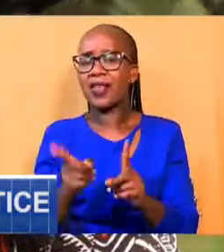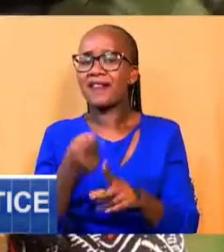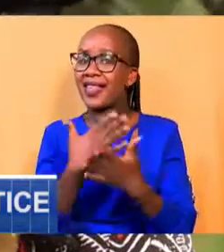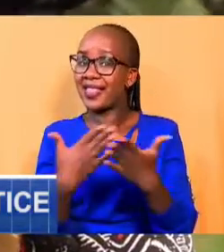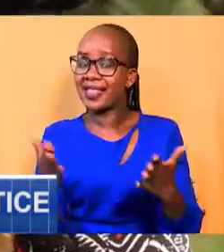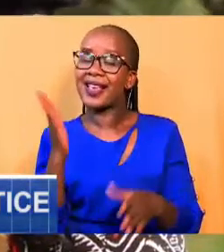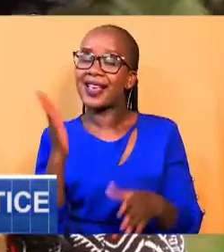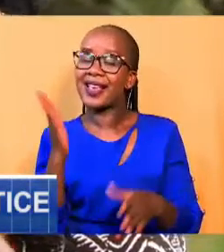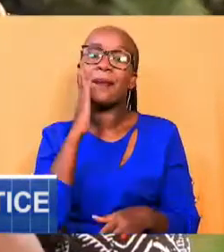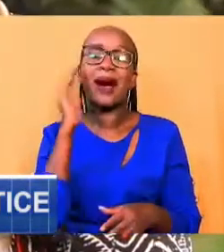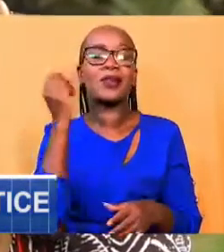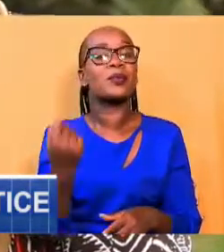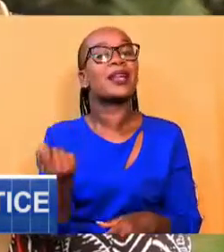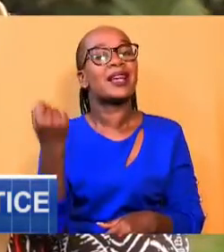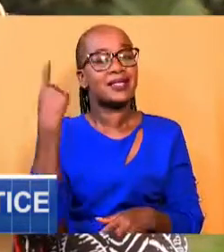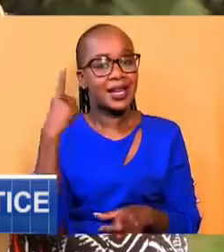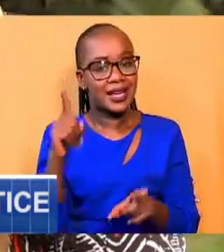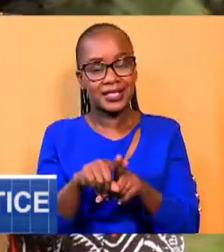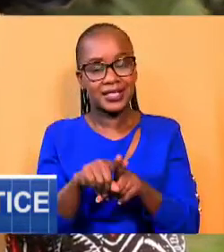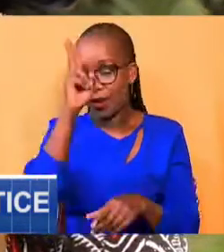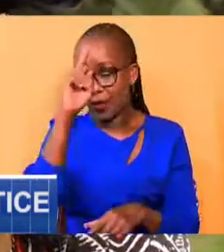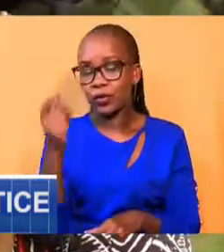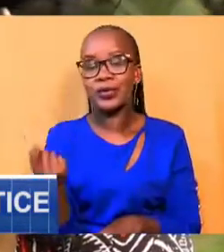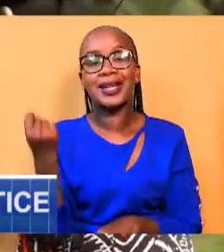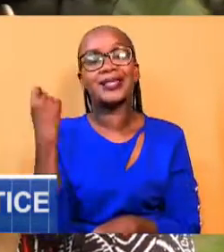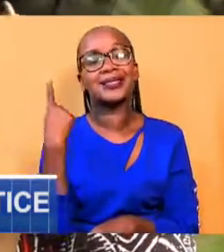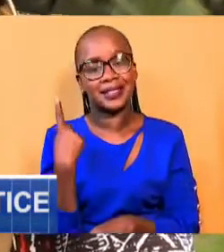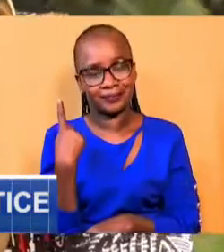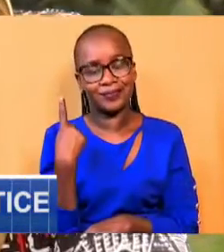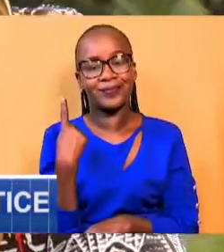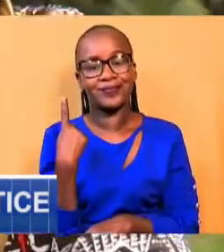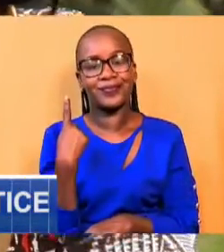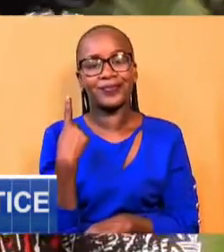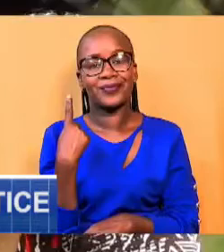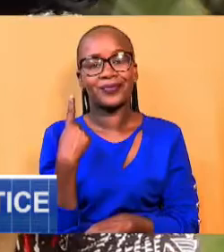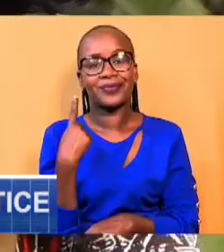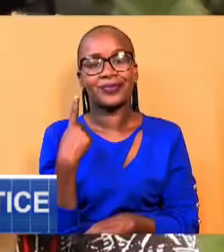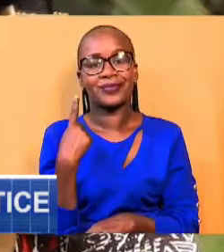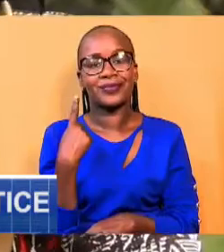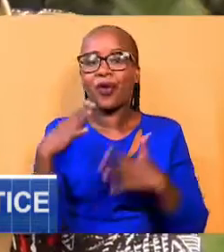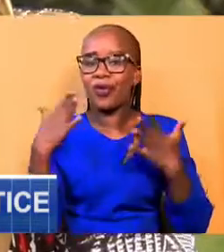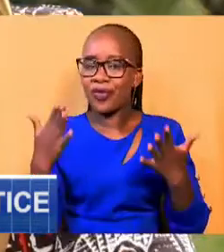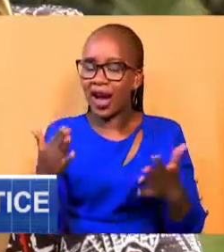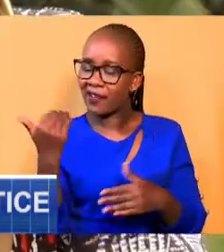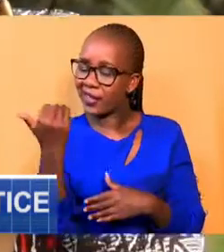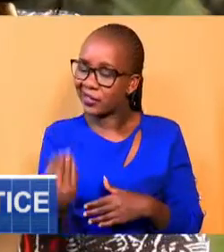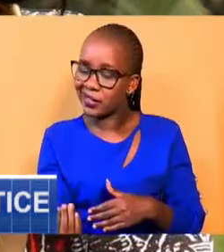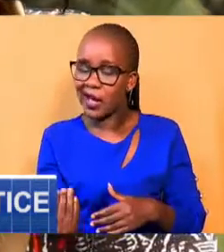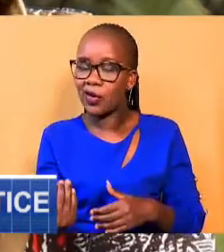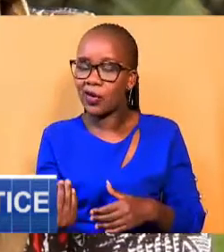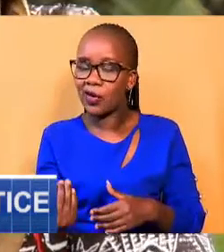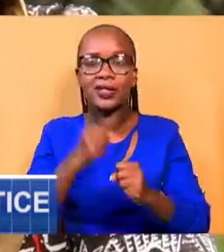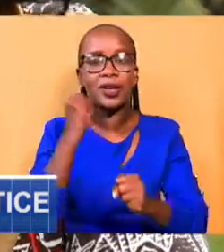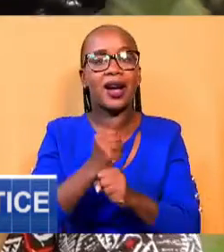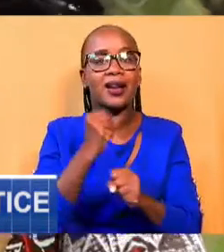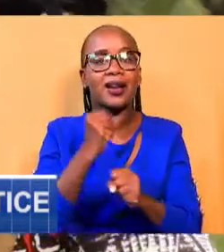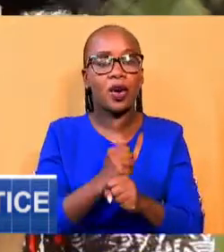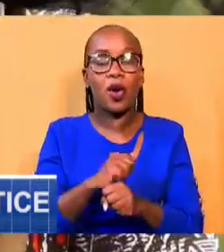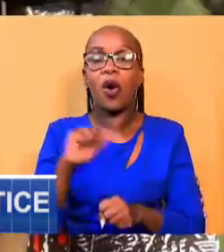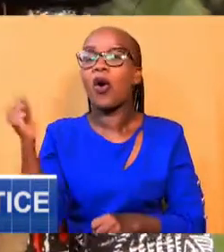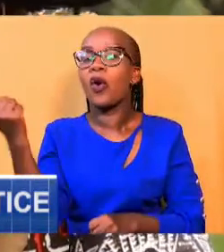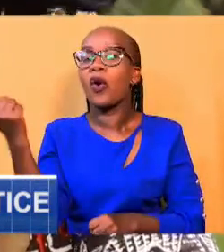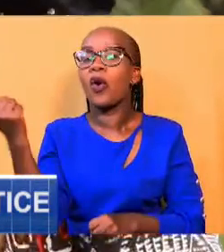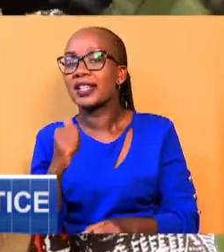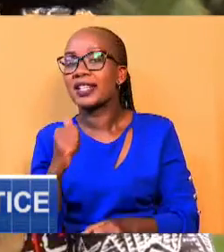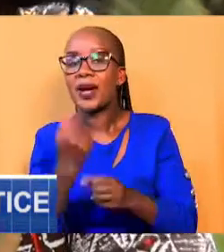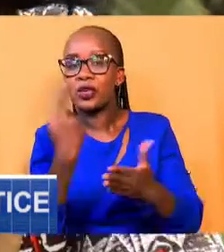the first thing that the mother should understand and the police should understand, in spite of what this child has done or not yet